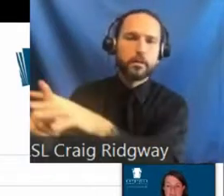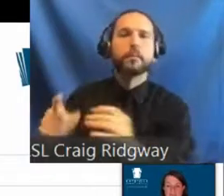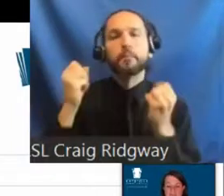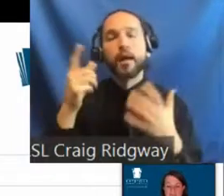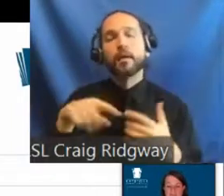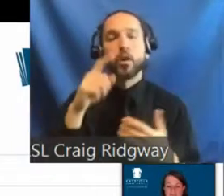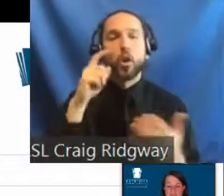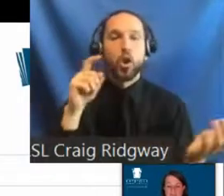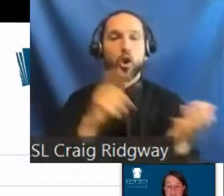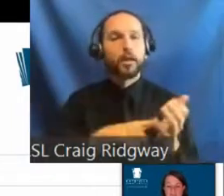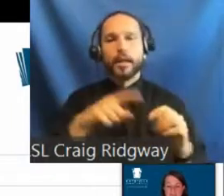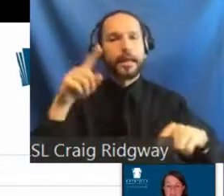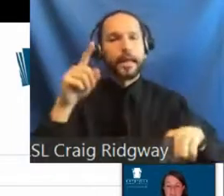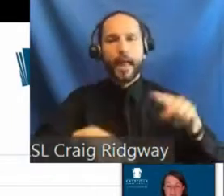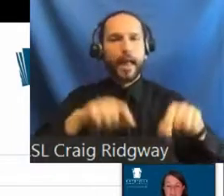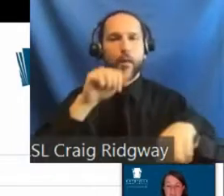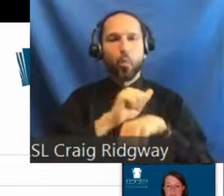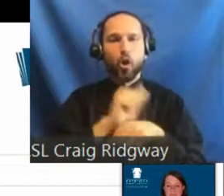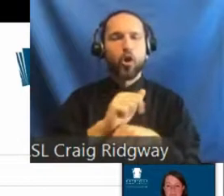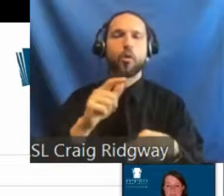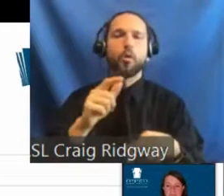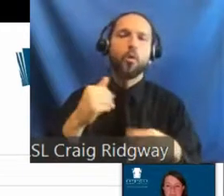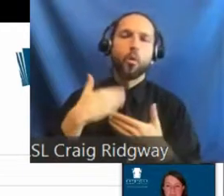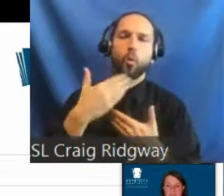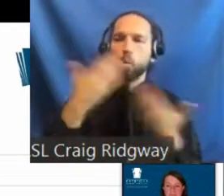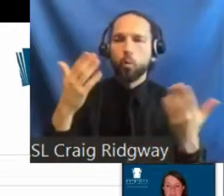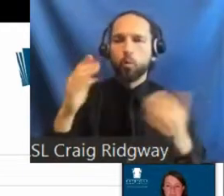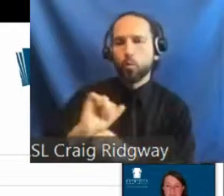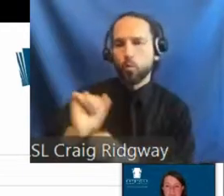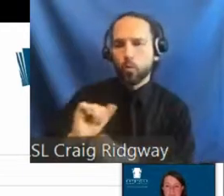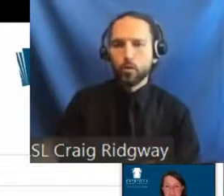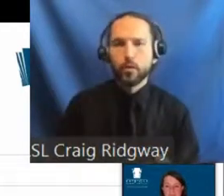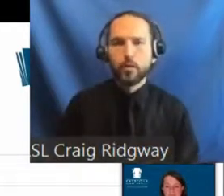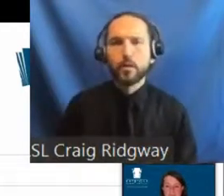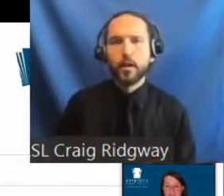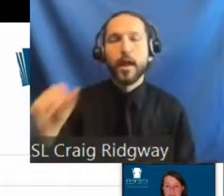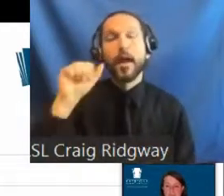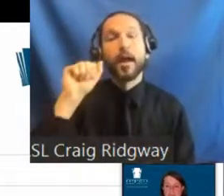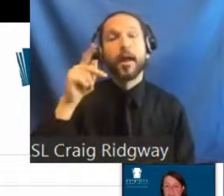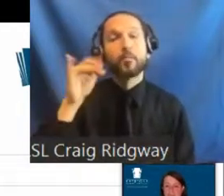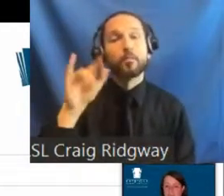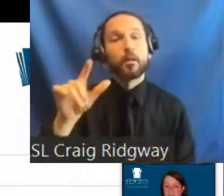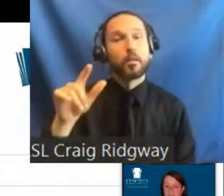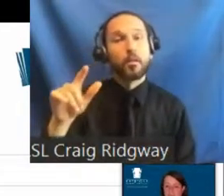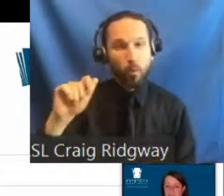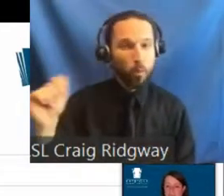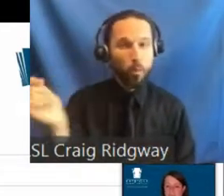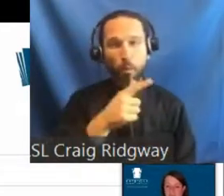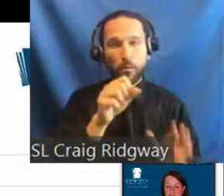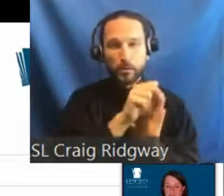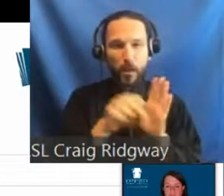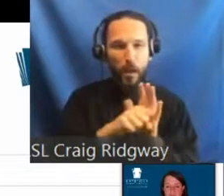found themselves unable to work or unemployed. By April, every state reached high levels